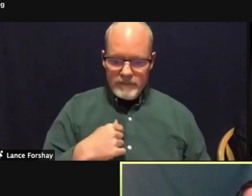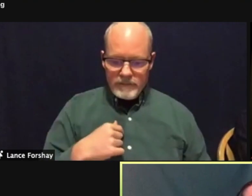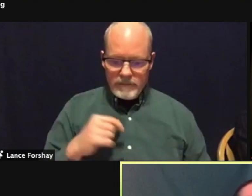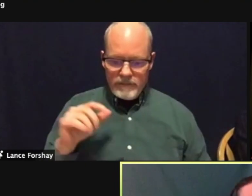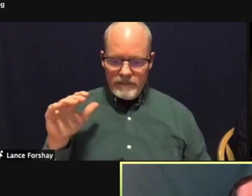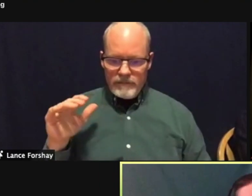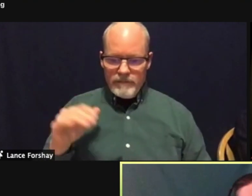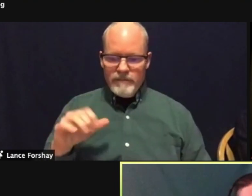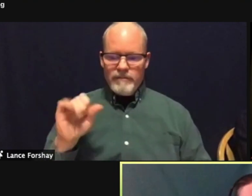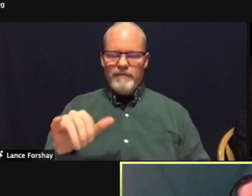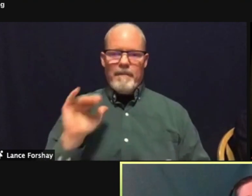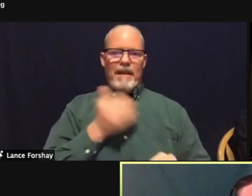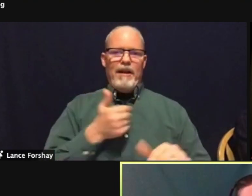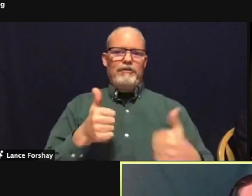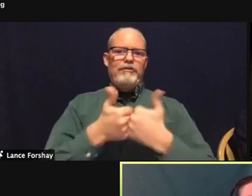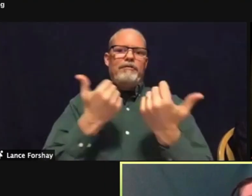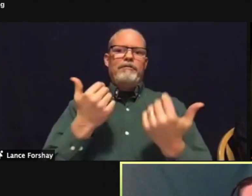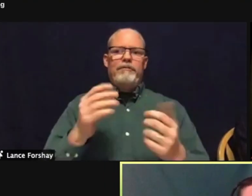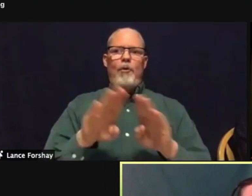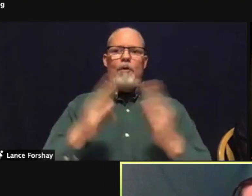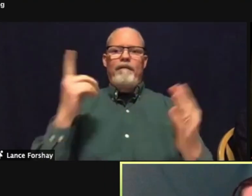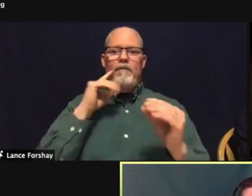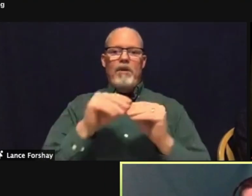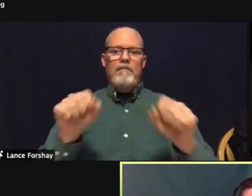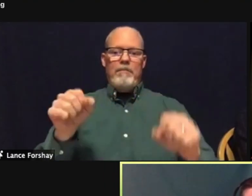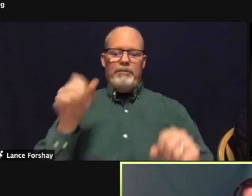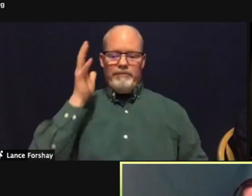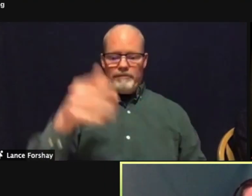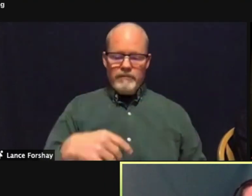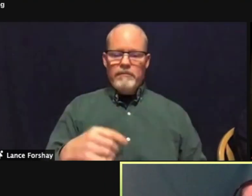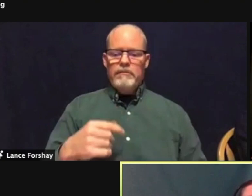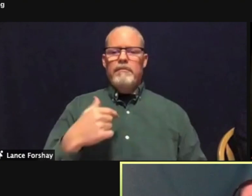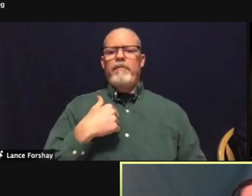campus. It opens the door to the possibilities of the future.